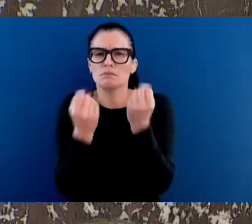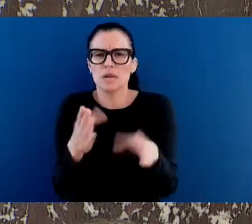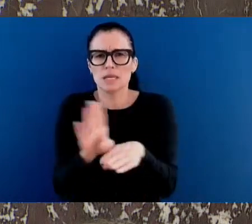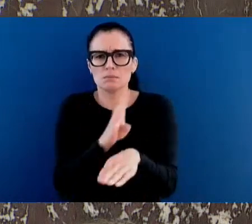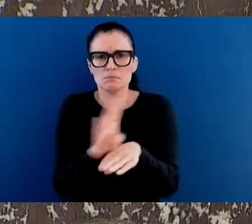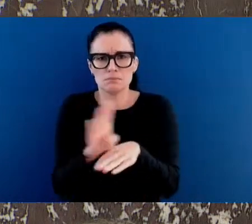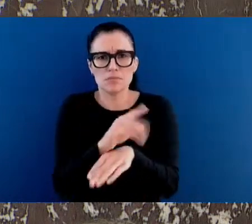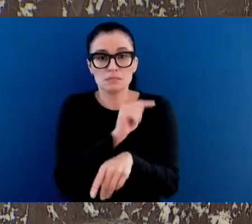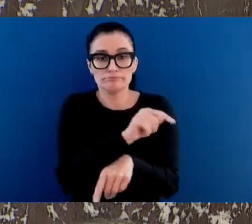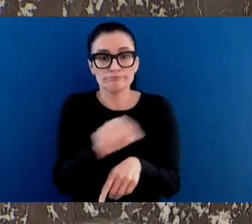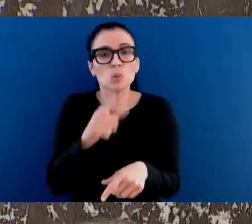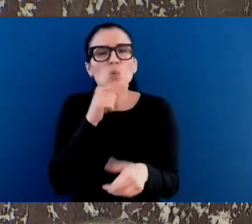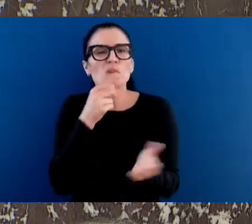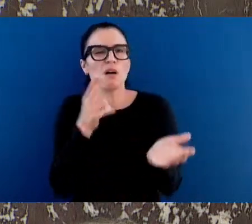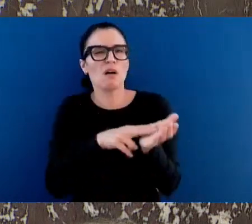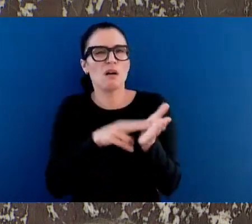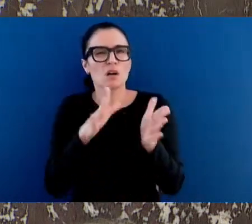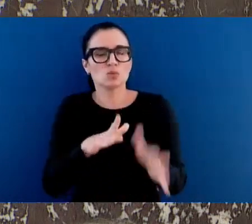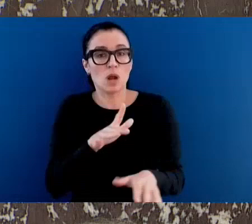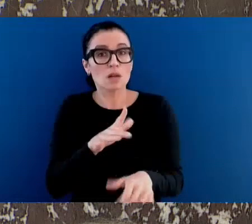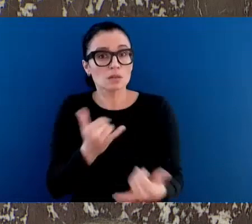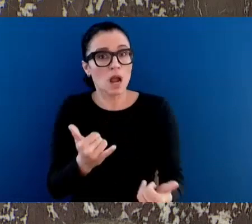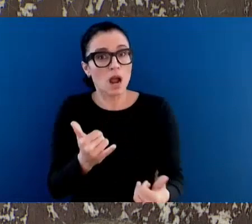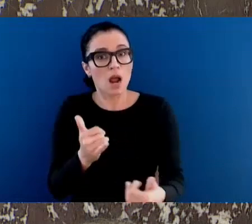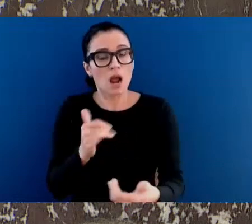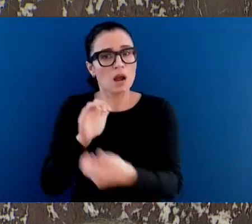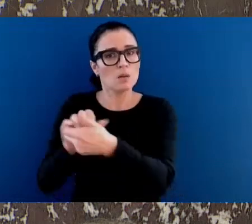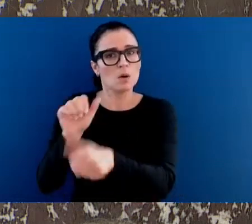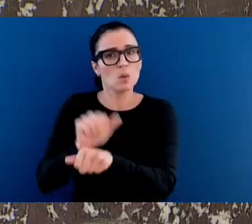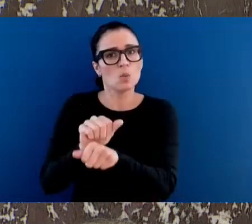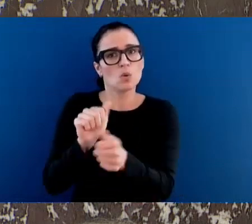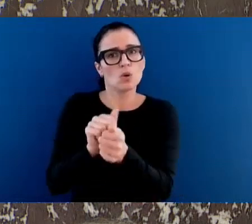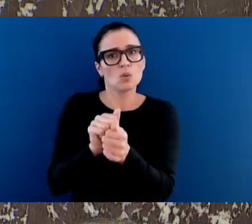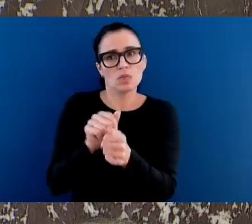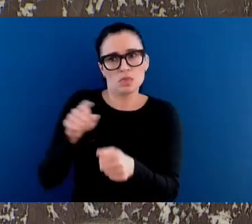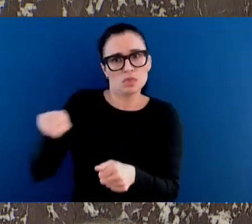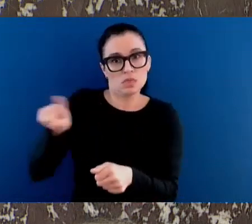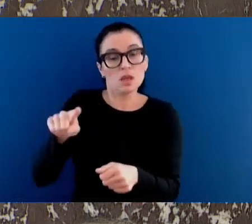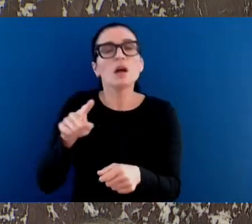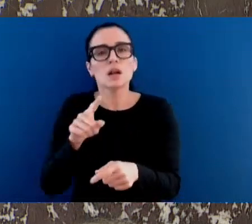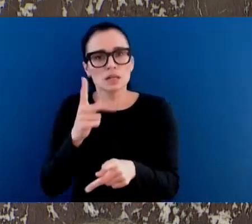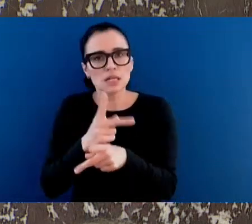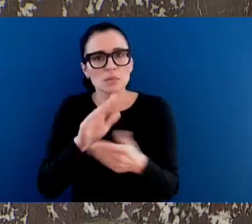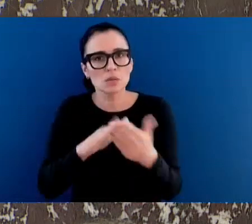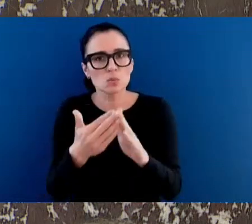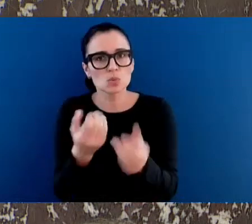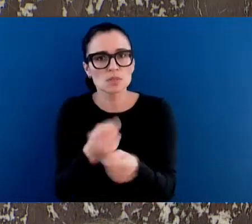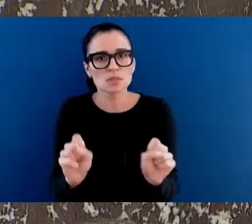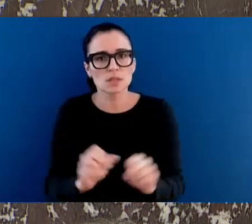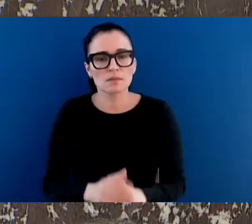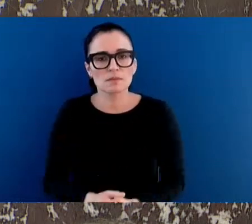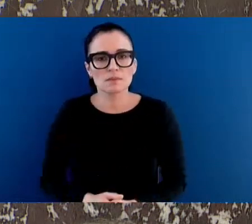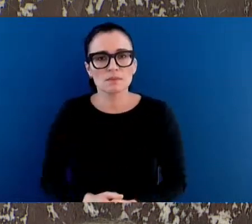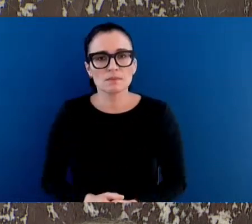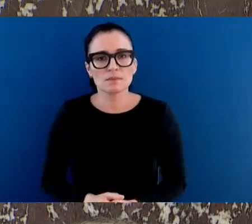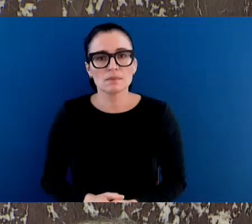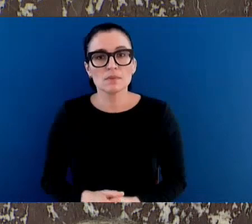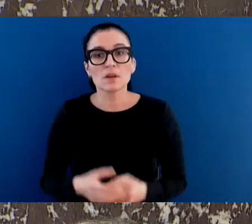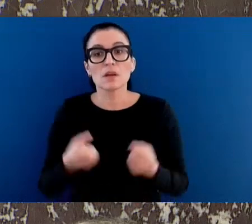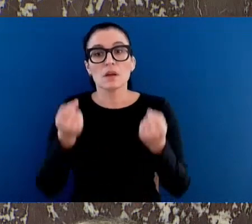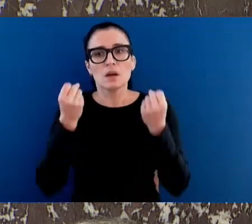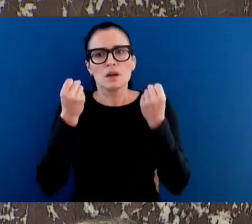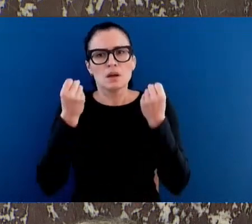pieces of heavy equipment that have been hired are from local companies, and they are supporting response in Fort Nelson right now. There are many